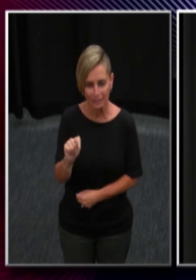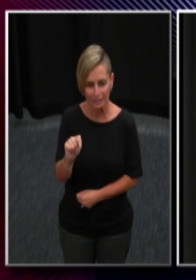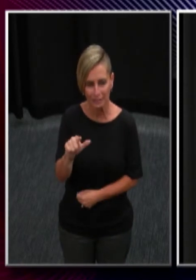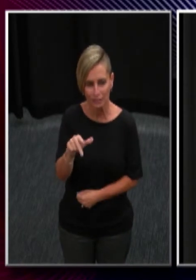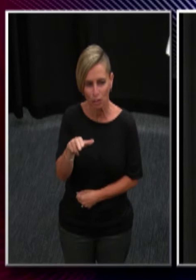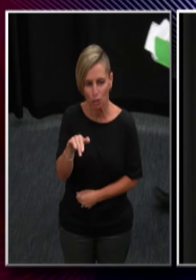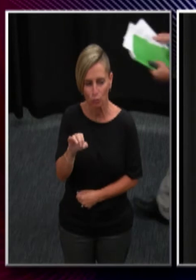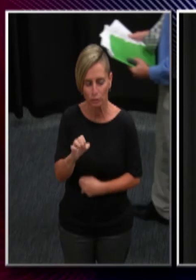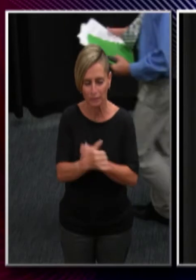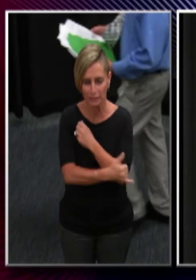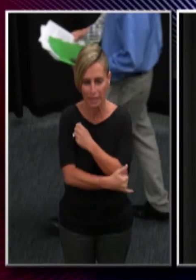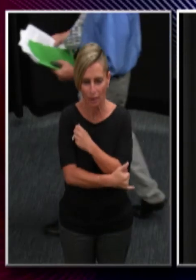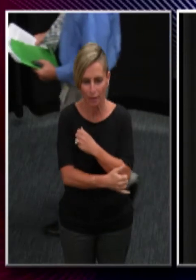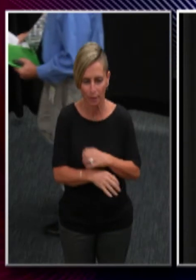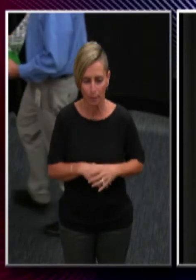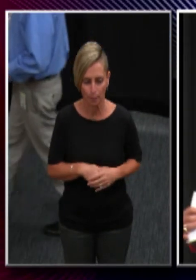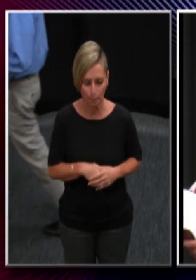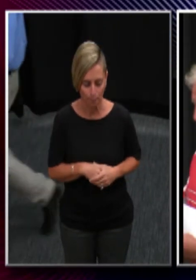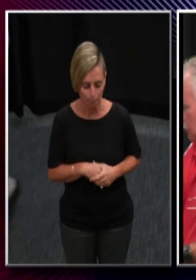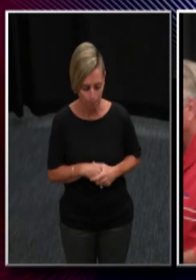Clint?